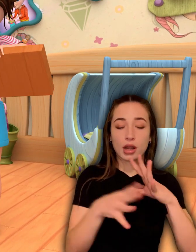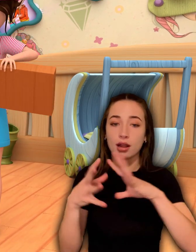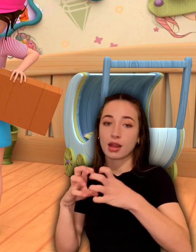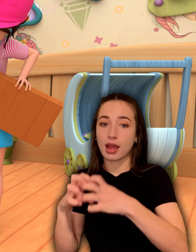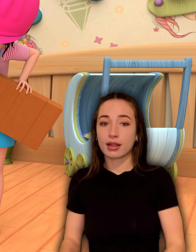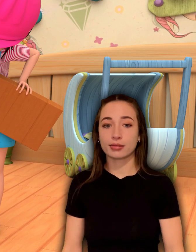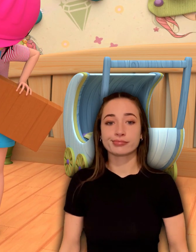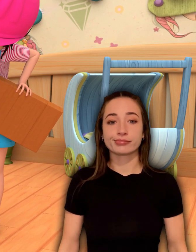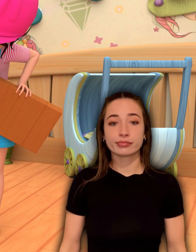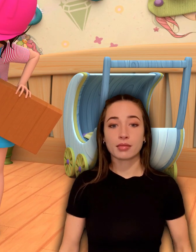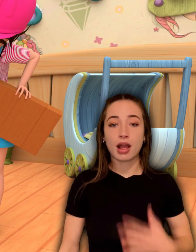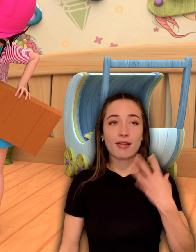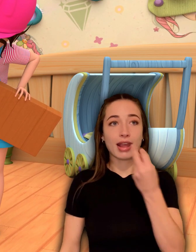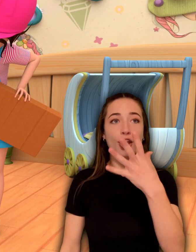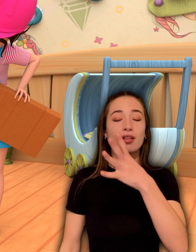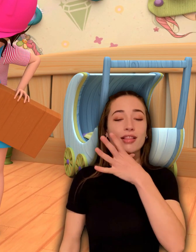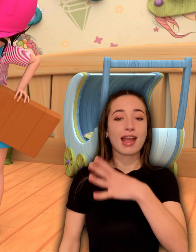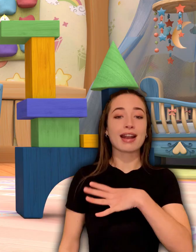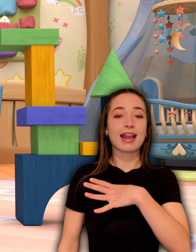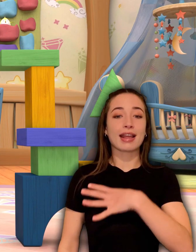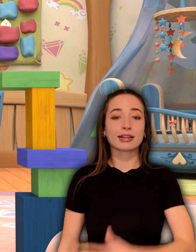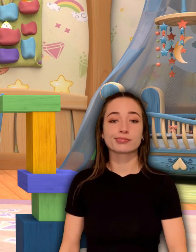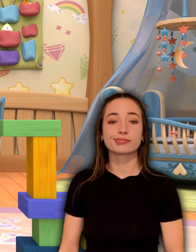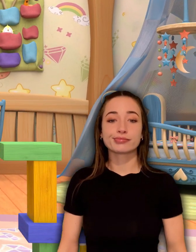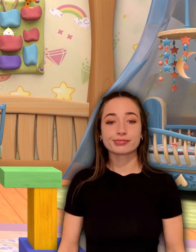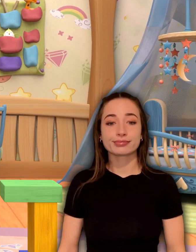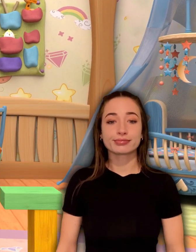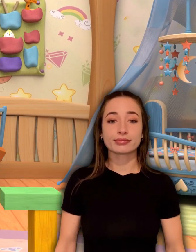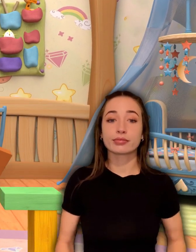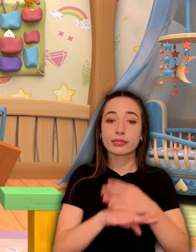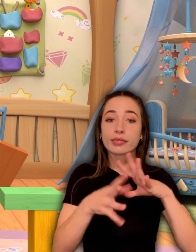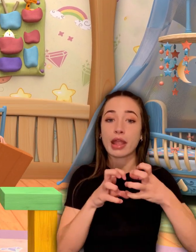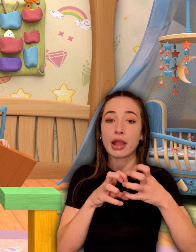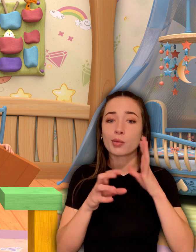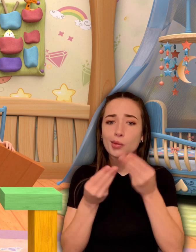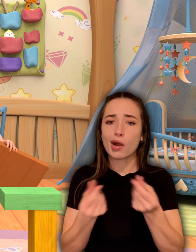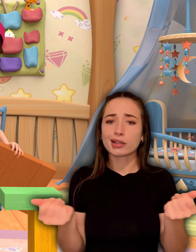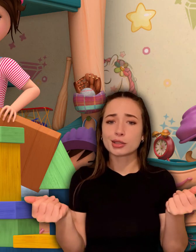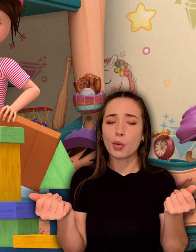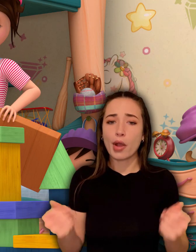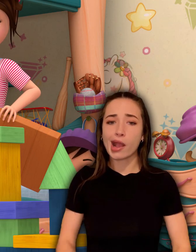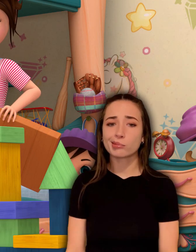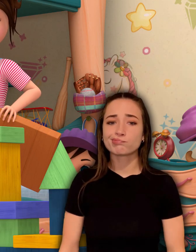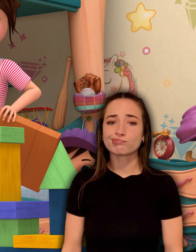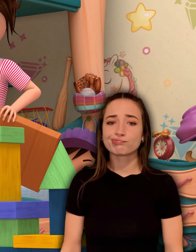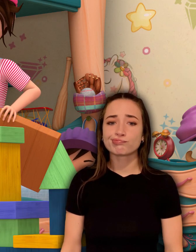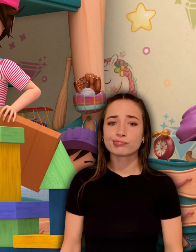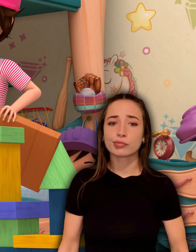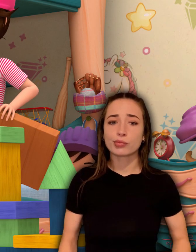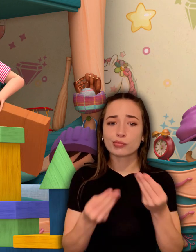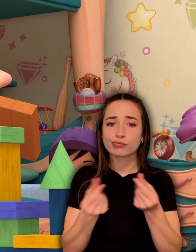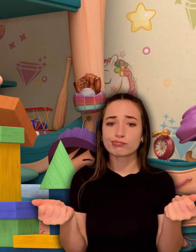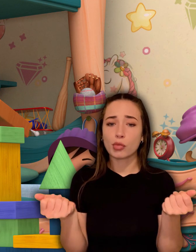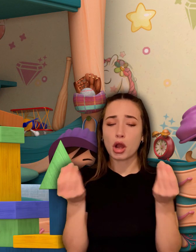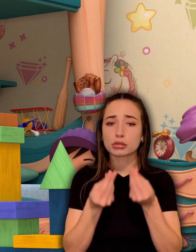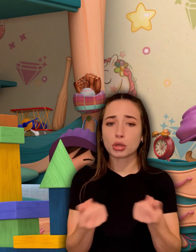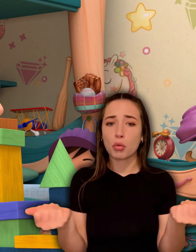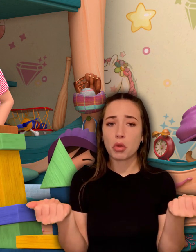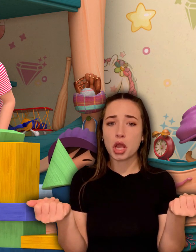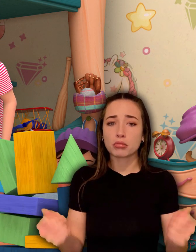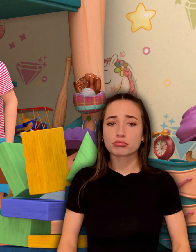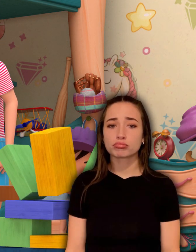up with wooden clay My Fair Lady wooden clay will wash away wash away